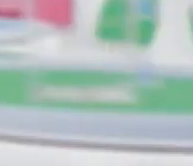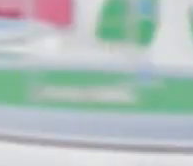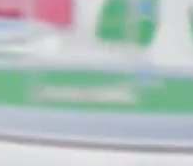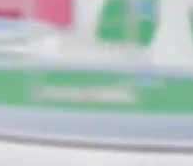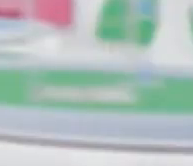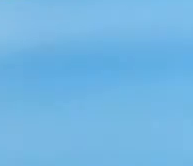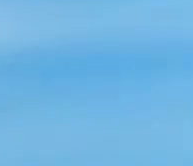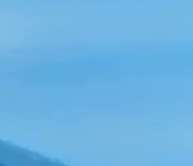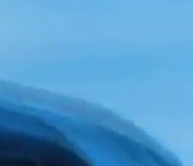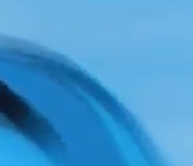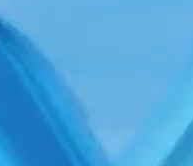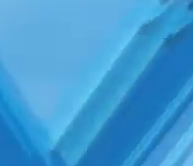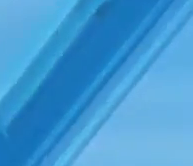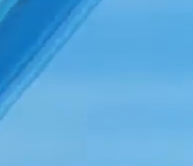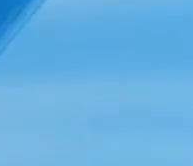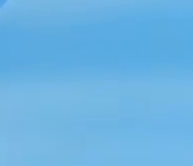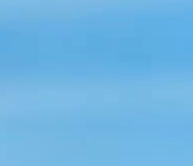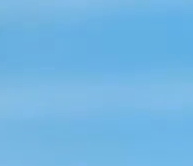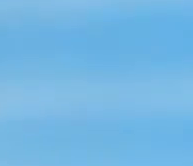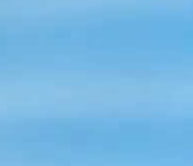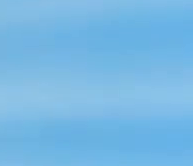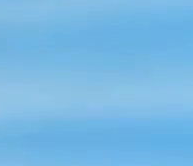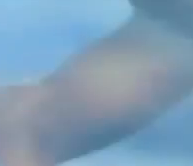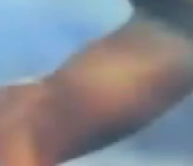try Morphix.